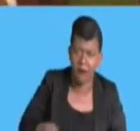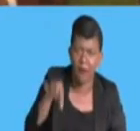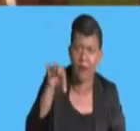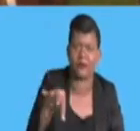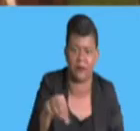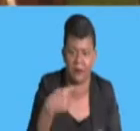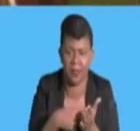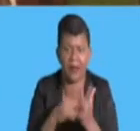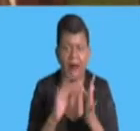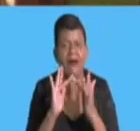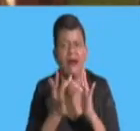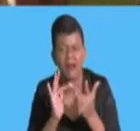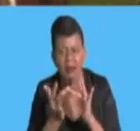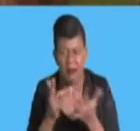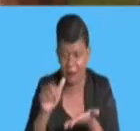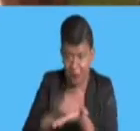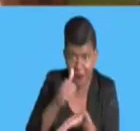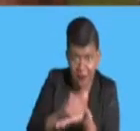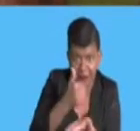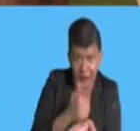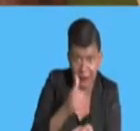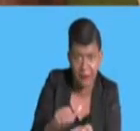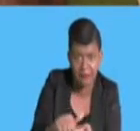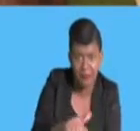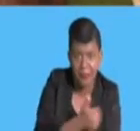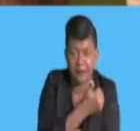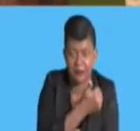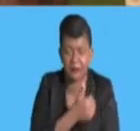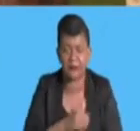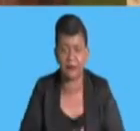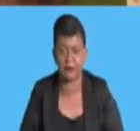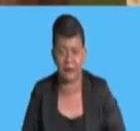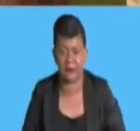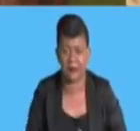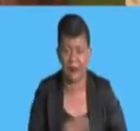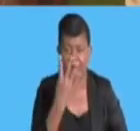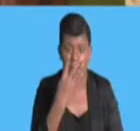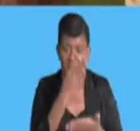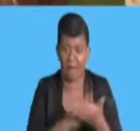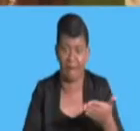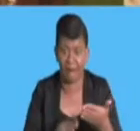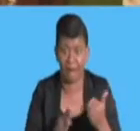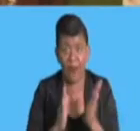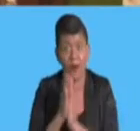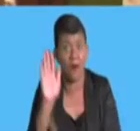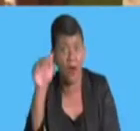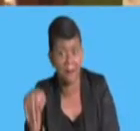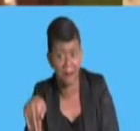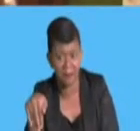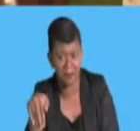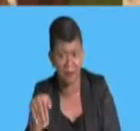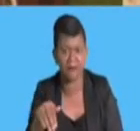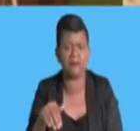costs themselves, and now with the limitation of the free bus fare up to only 4:30 p.m., home copies of textbooks may probably be necessary for